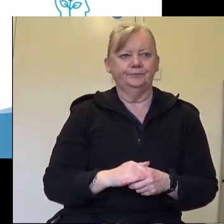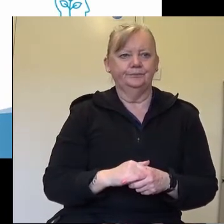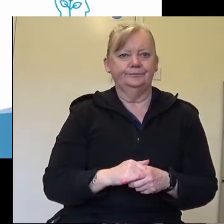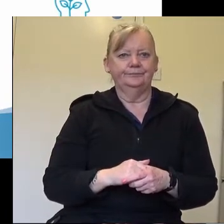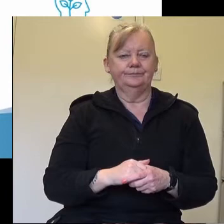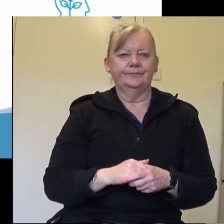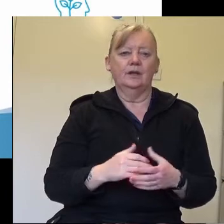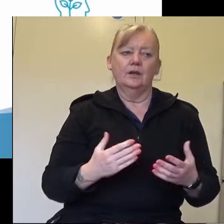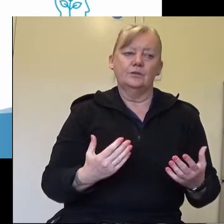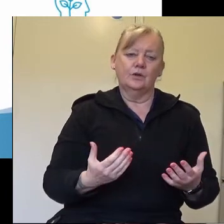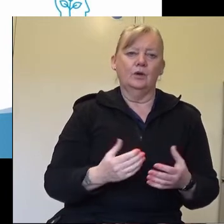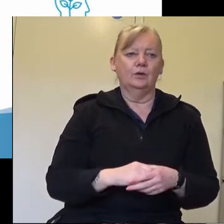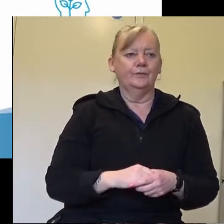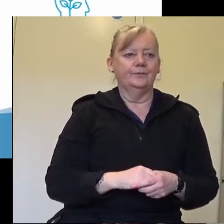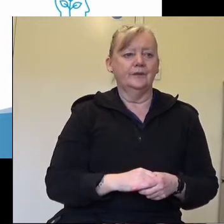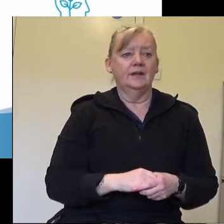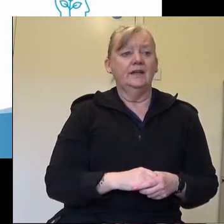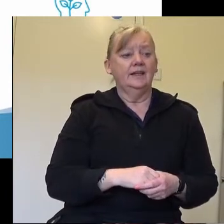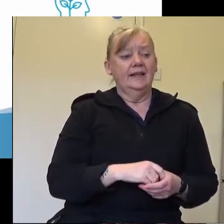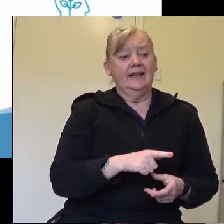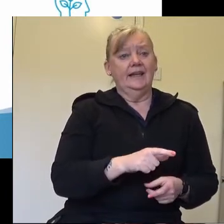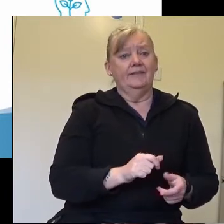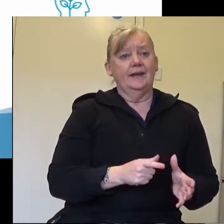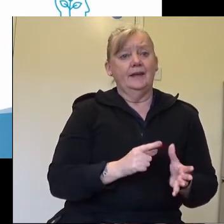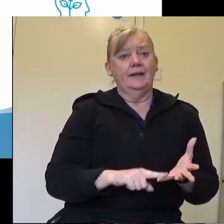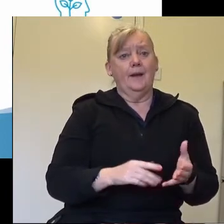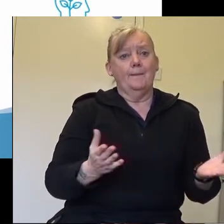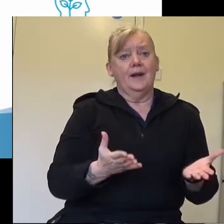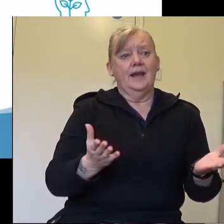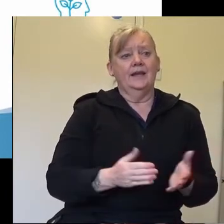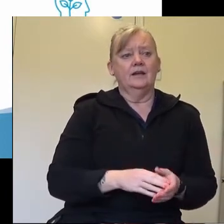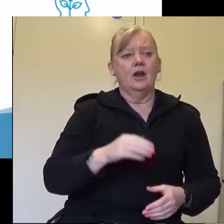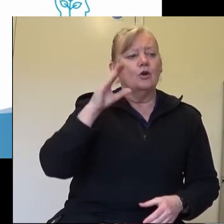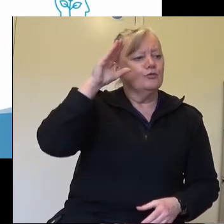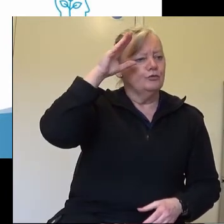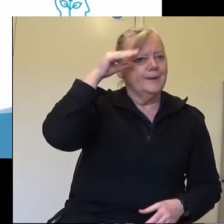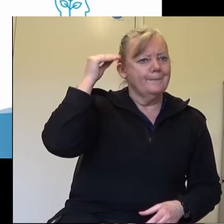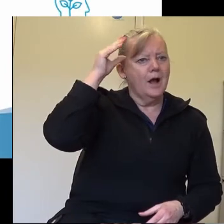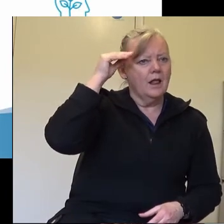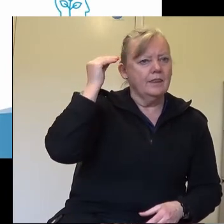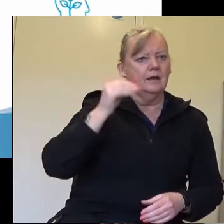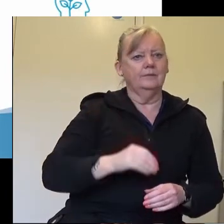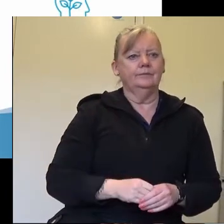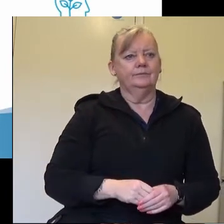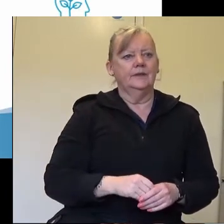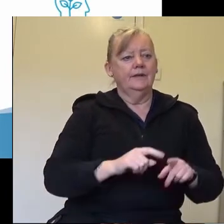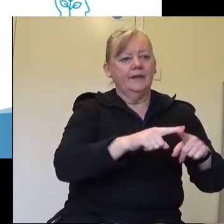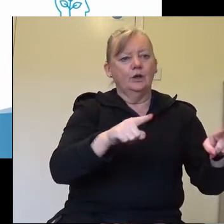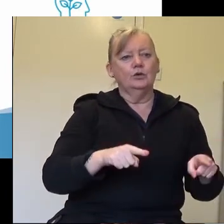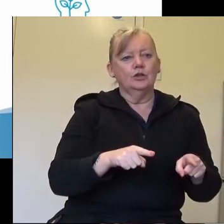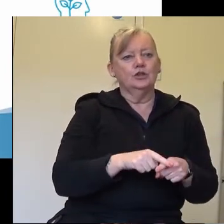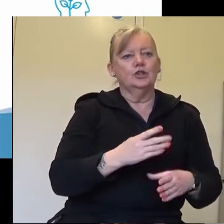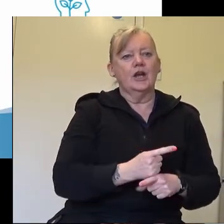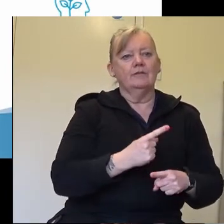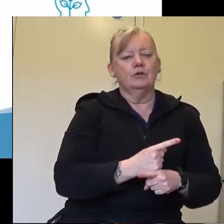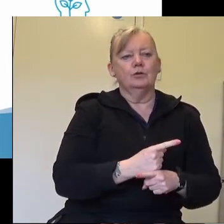really good game. So if your kids are playing Among Us, just remind them that when they go to the chat rooms, it's not with